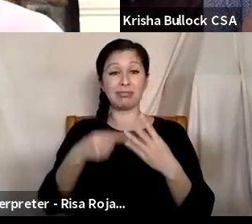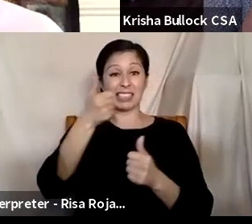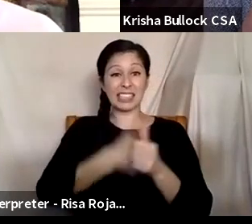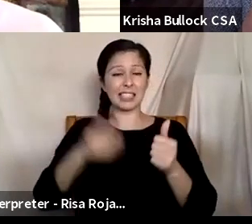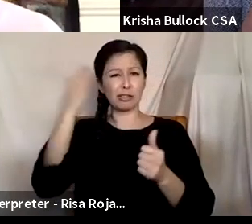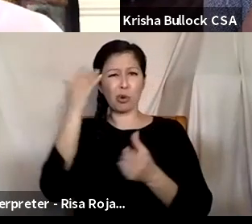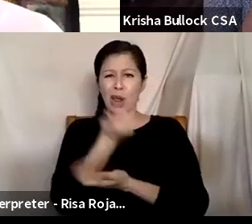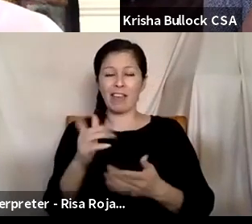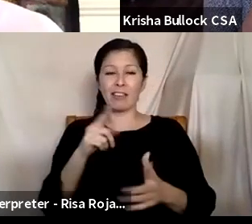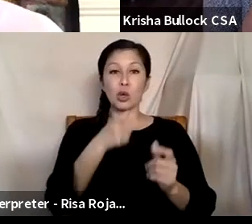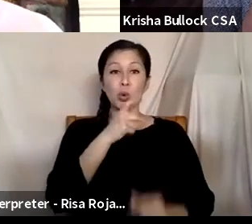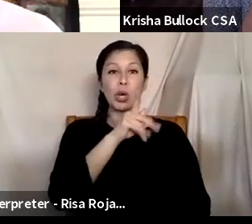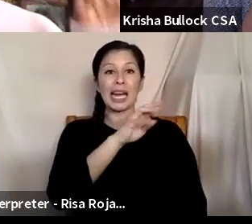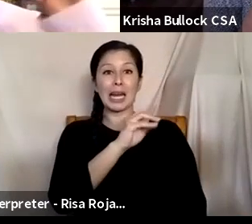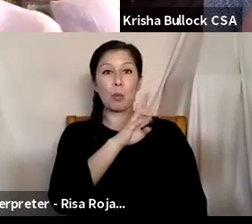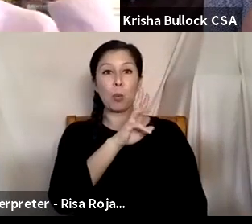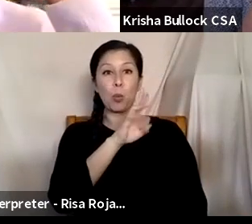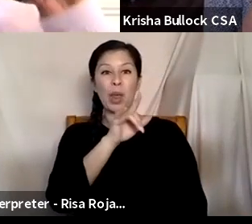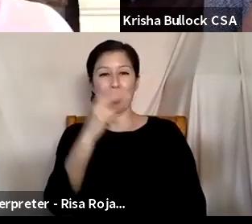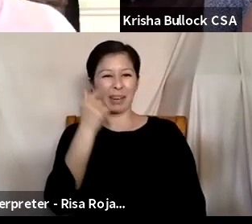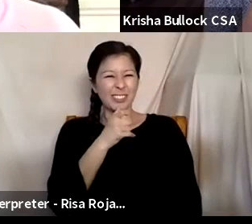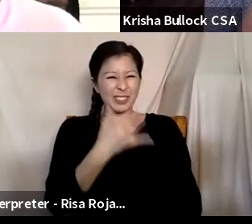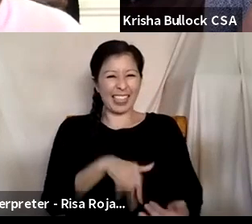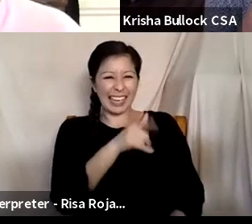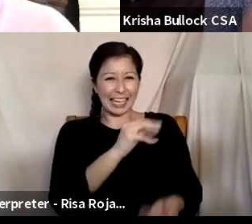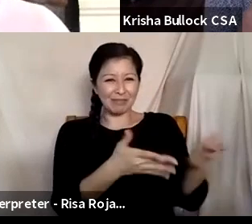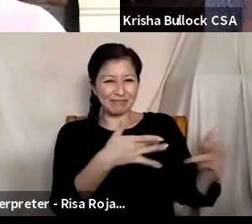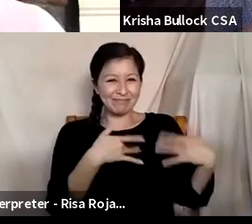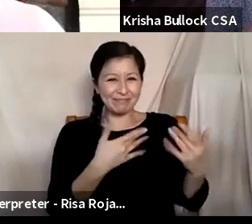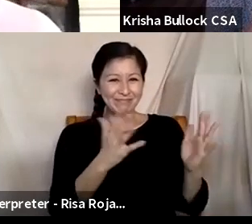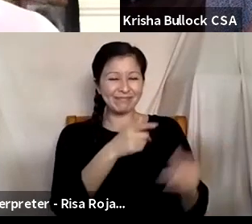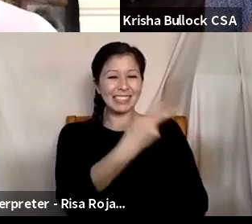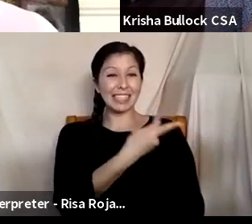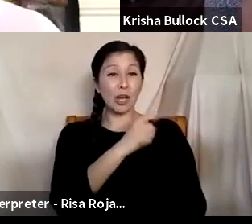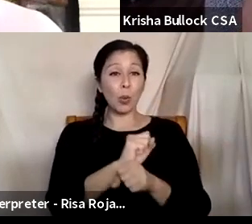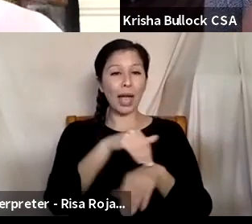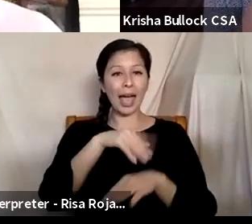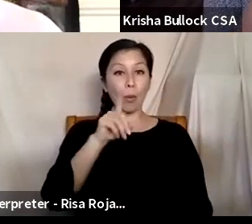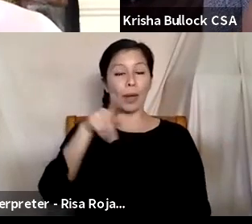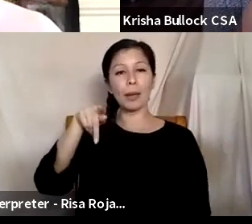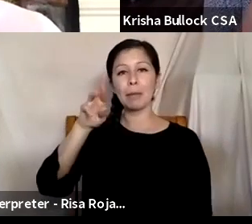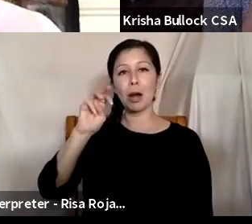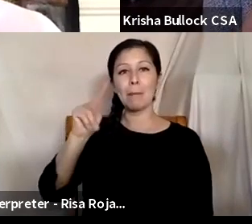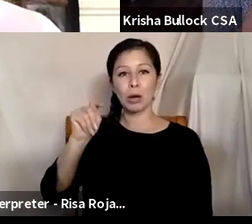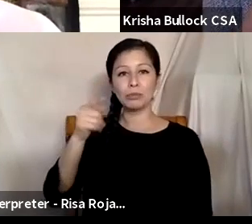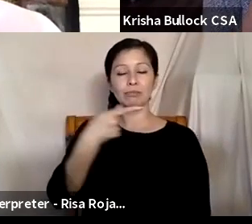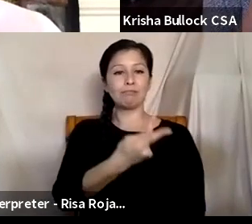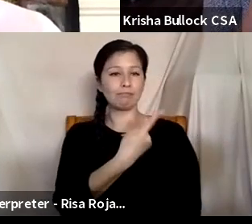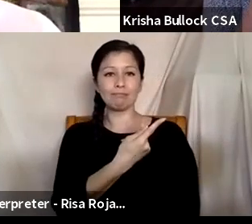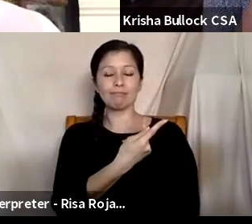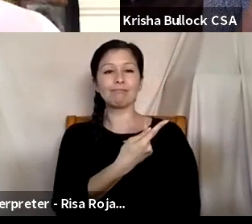going to start off with Kim Williams because it's Kim. Kim and I work together at Paramount. We have